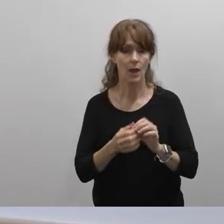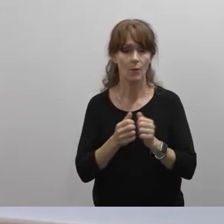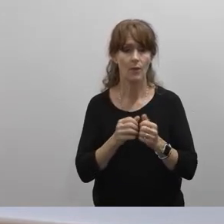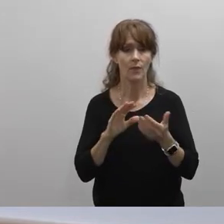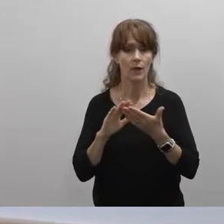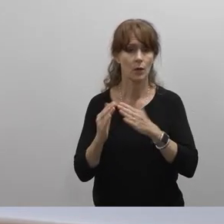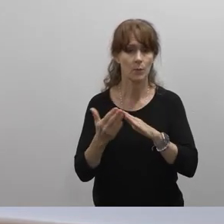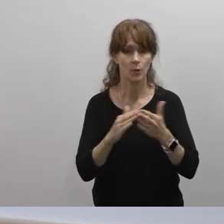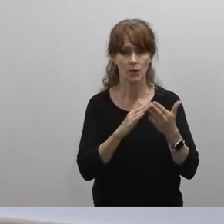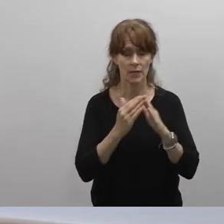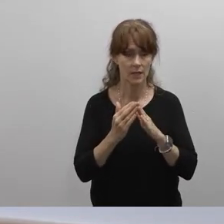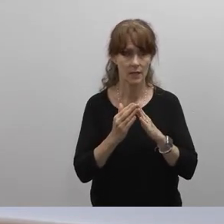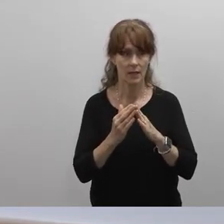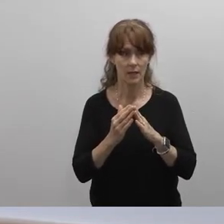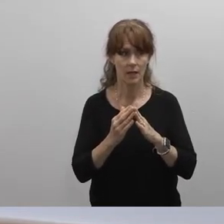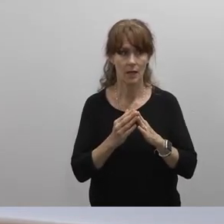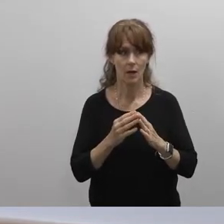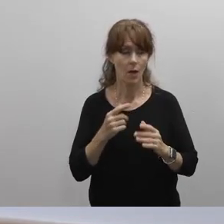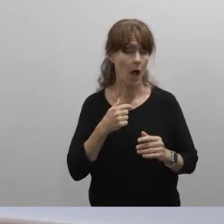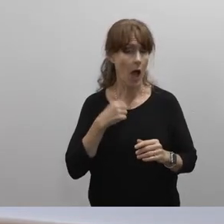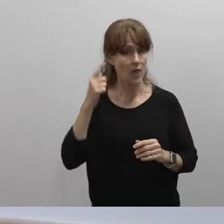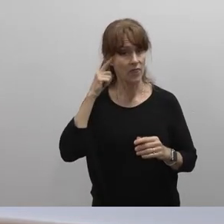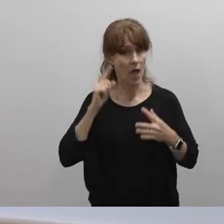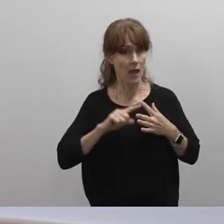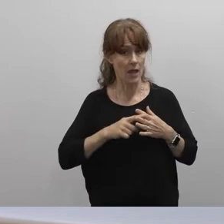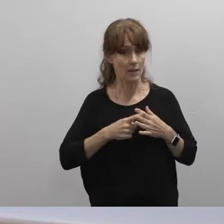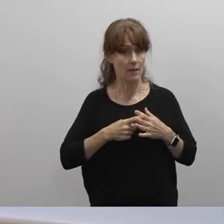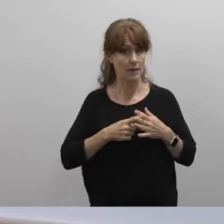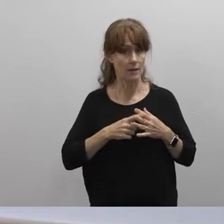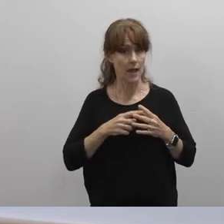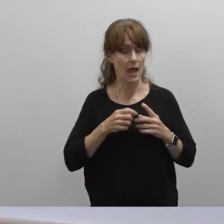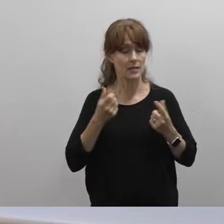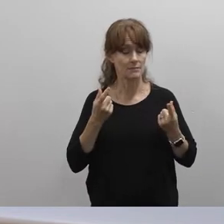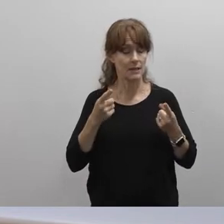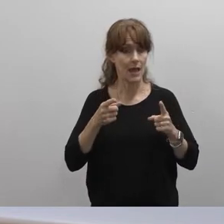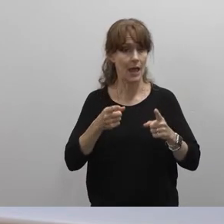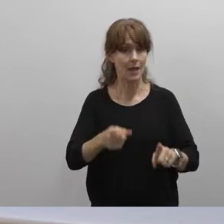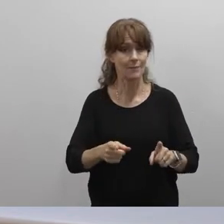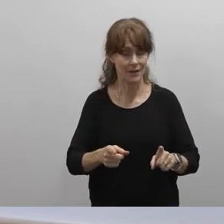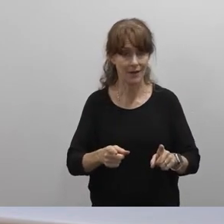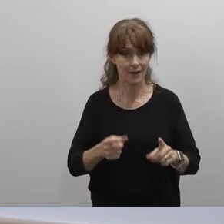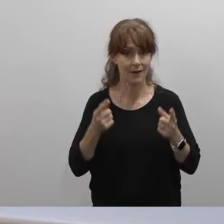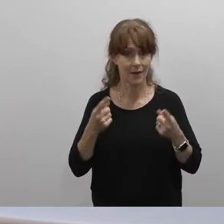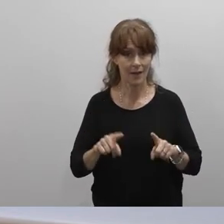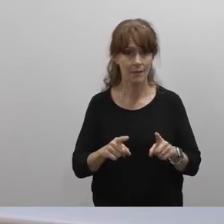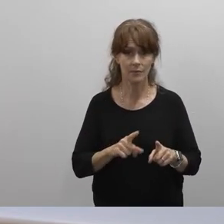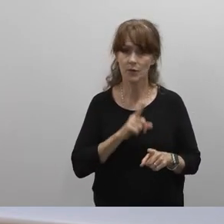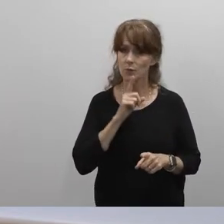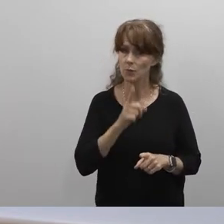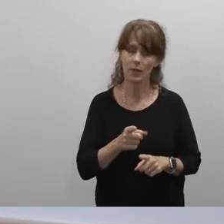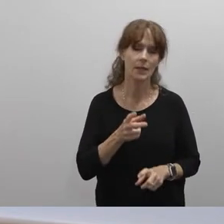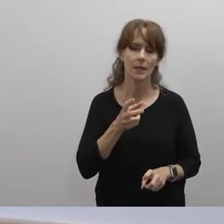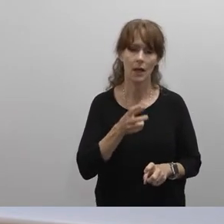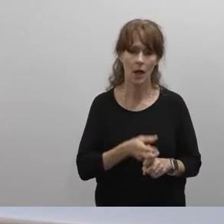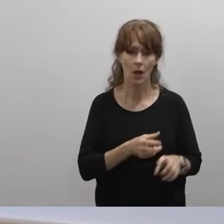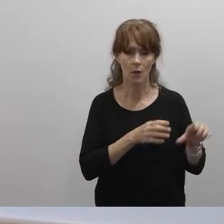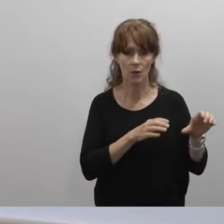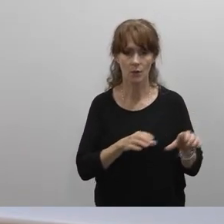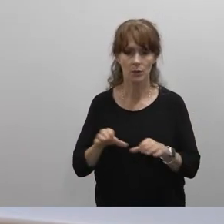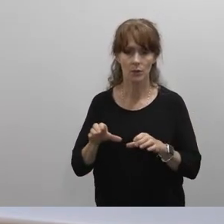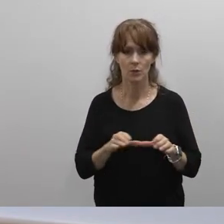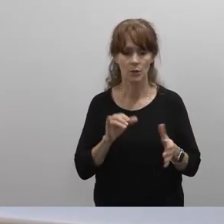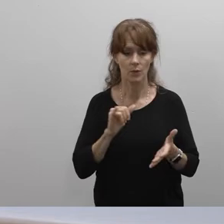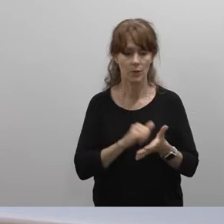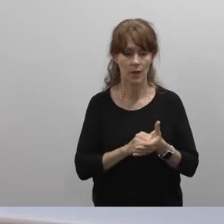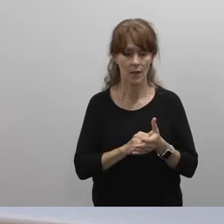And what I thought at the beginning has been made manifest in this process, and that is it's really hard to do that. It's